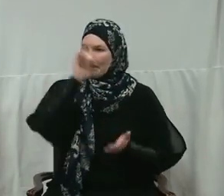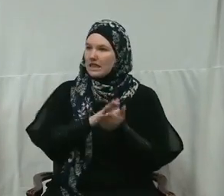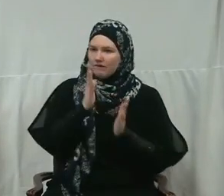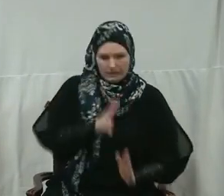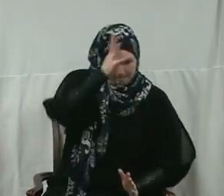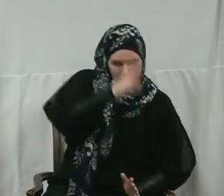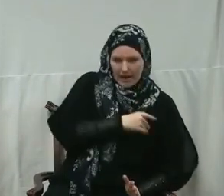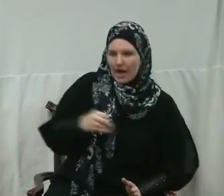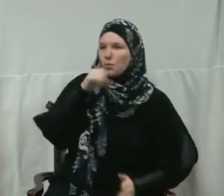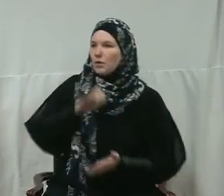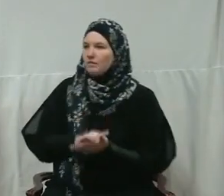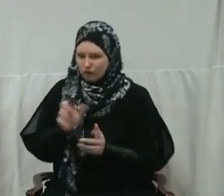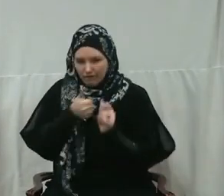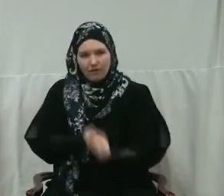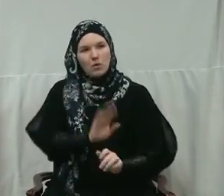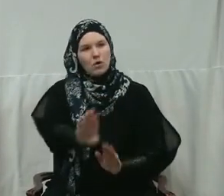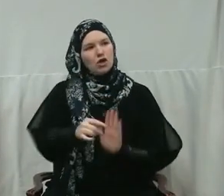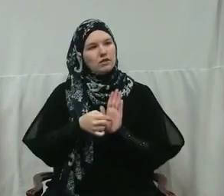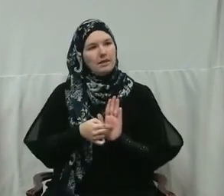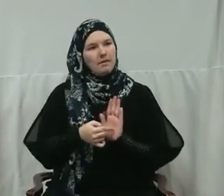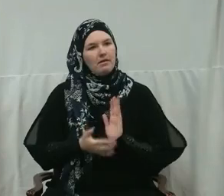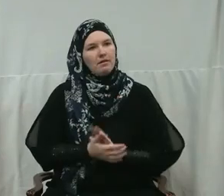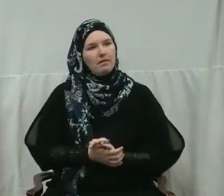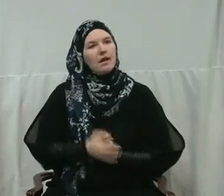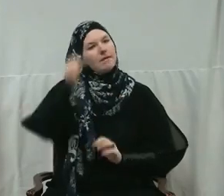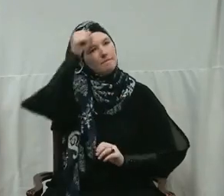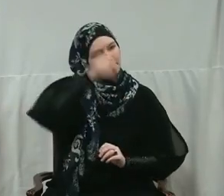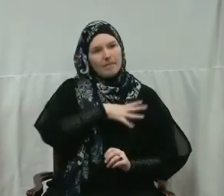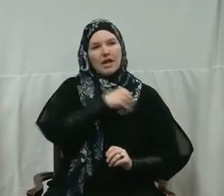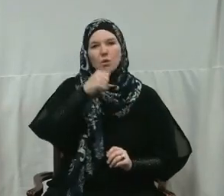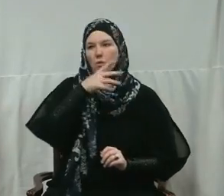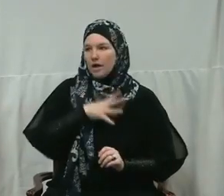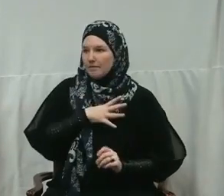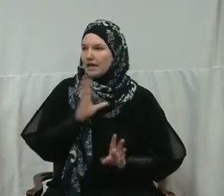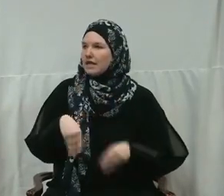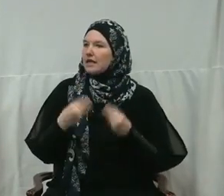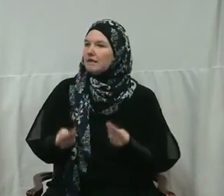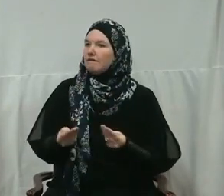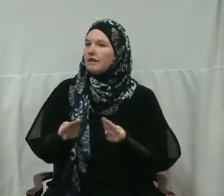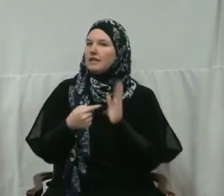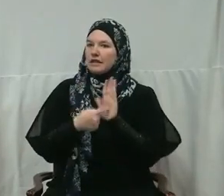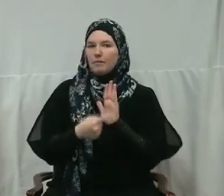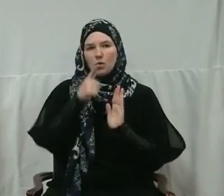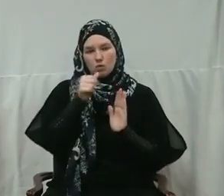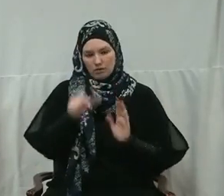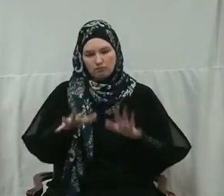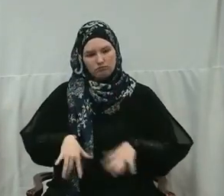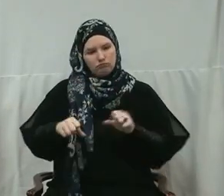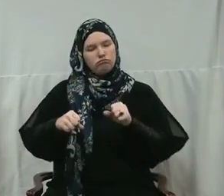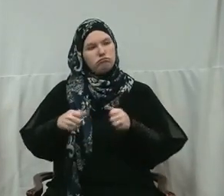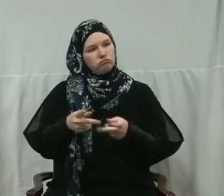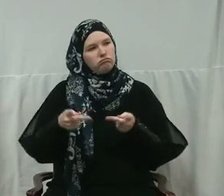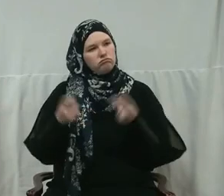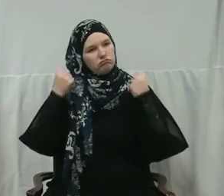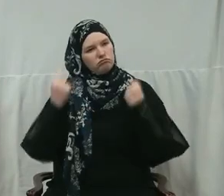women. Men and women are given an example in a woman that took a manly position. We do